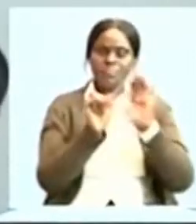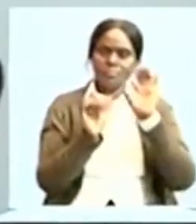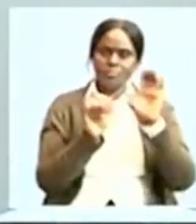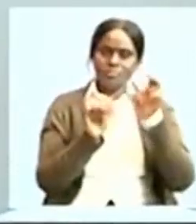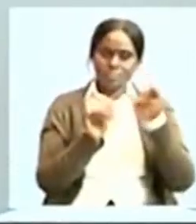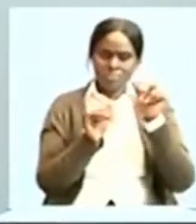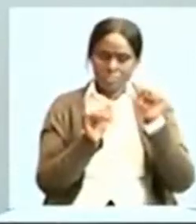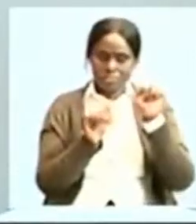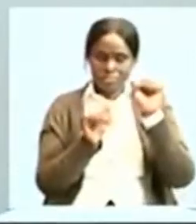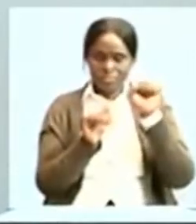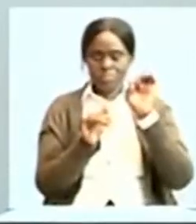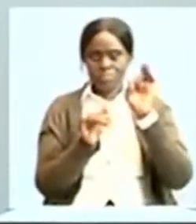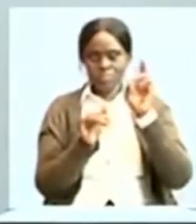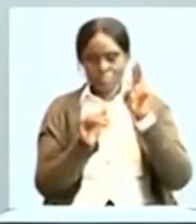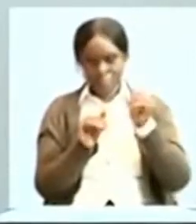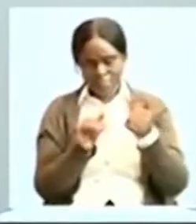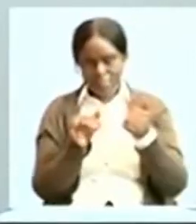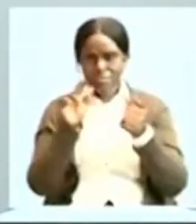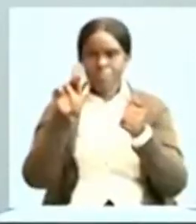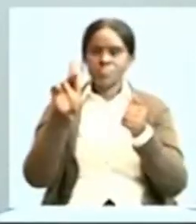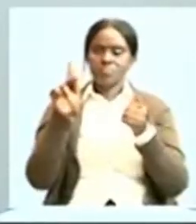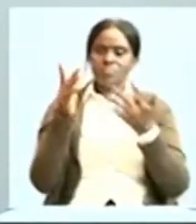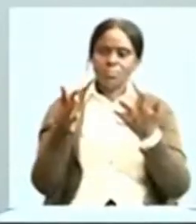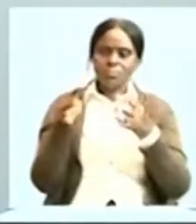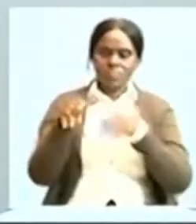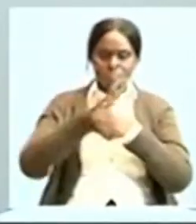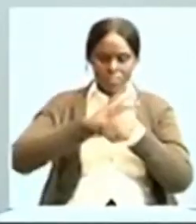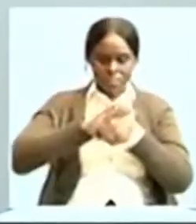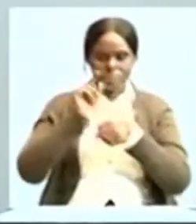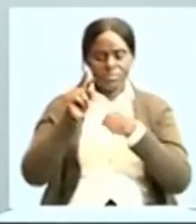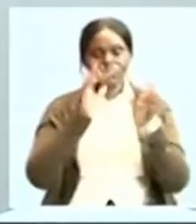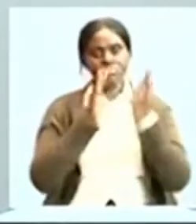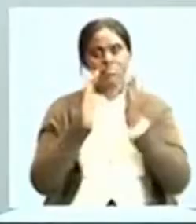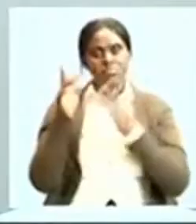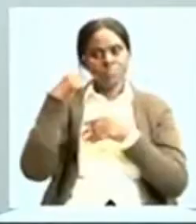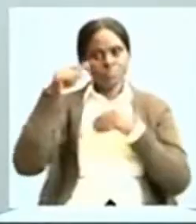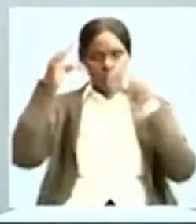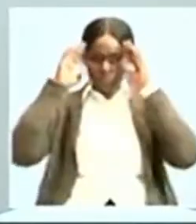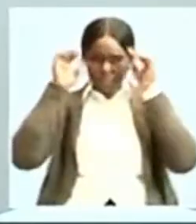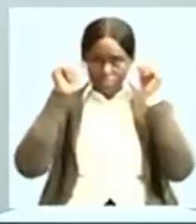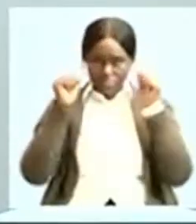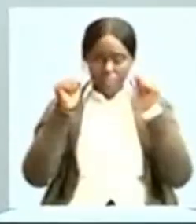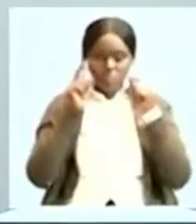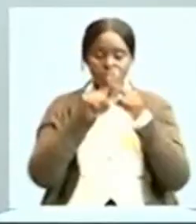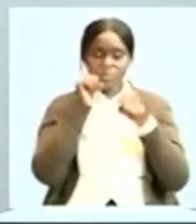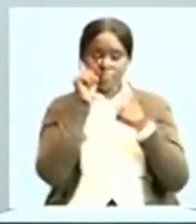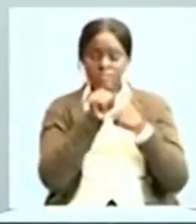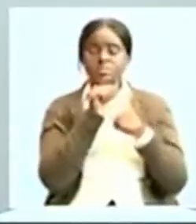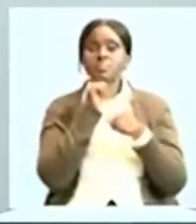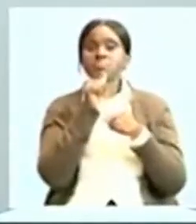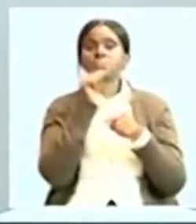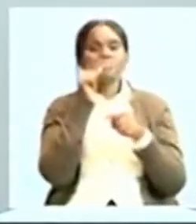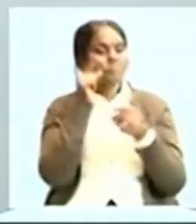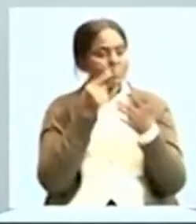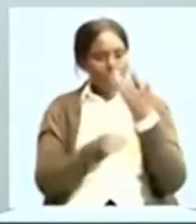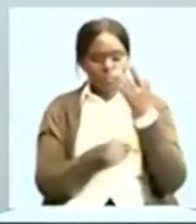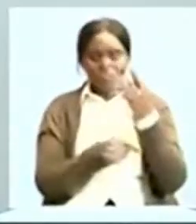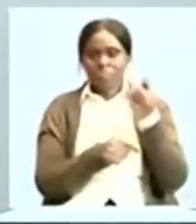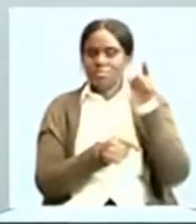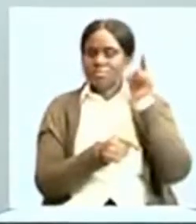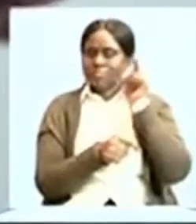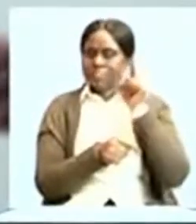remain in Kaumbwe, Siavonga. Then that is the desire of the President. But that is not at the expense